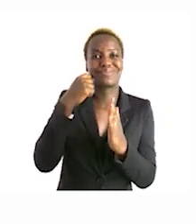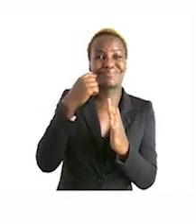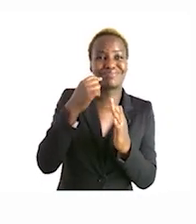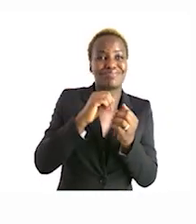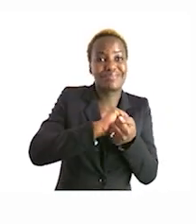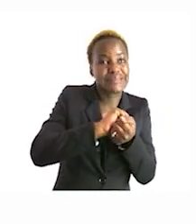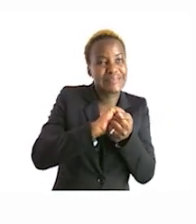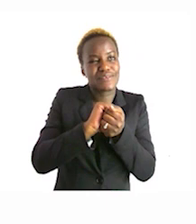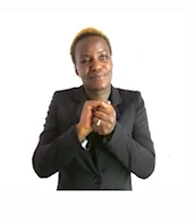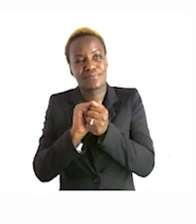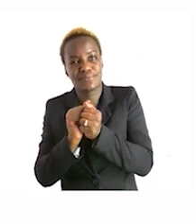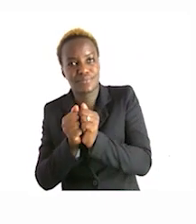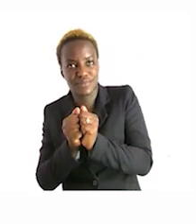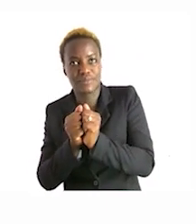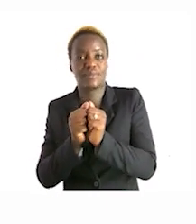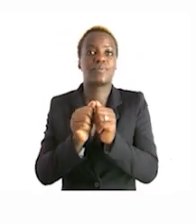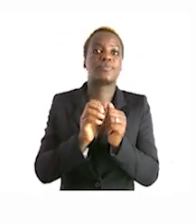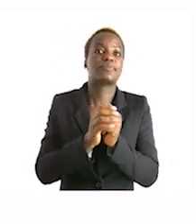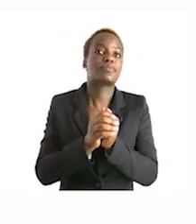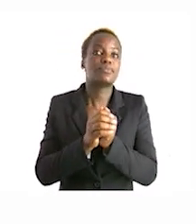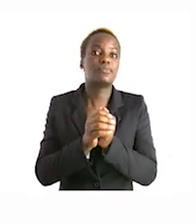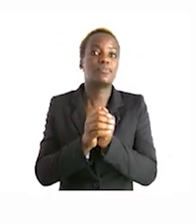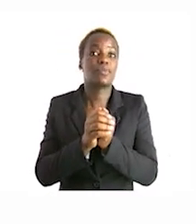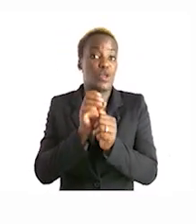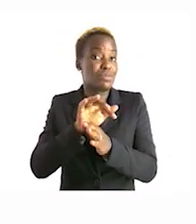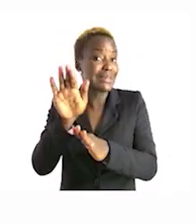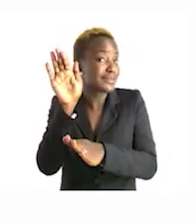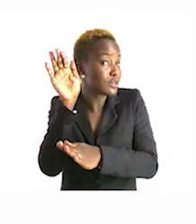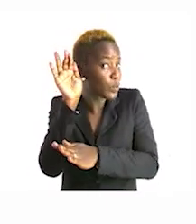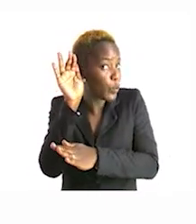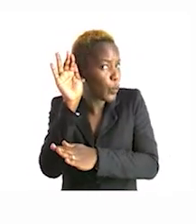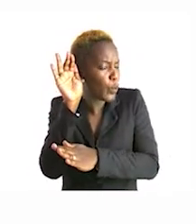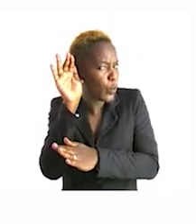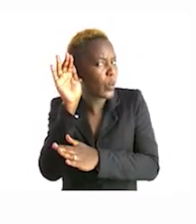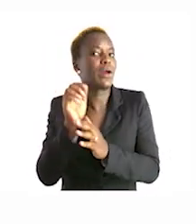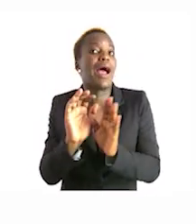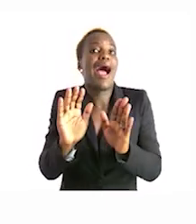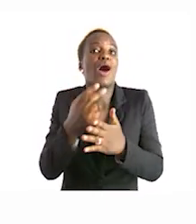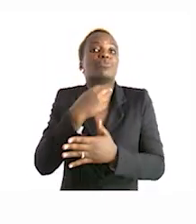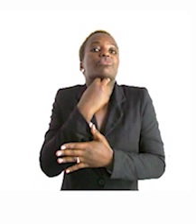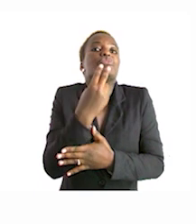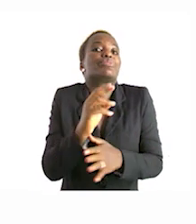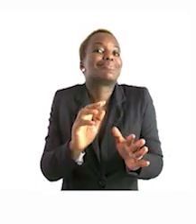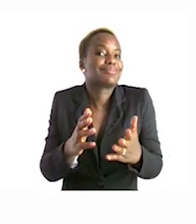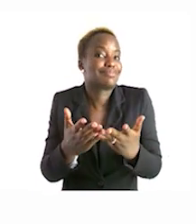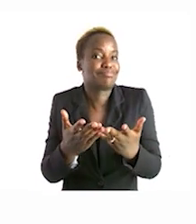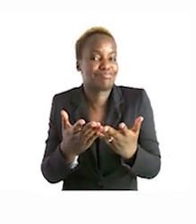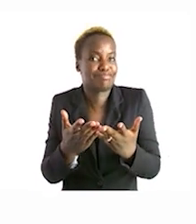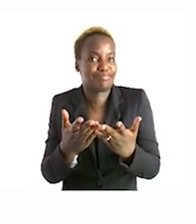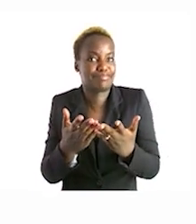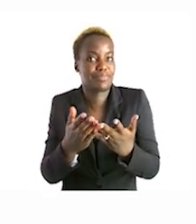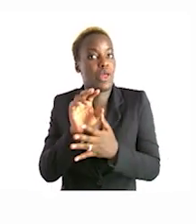to English language. So we have to listen to the way we pronounce the words. When we pronounce the